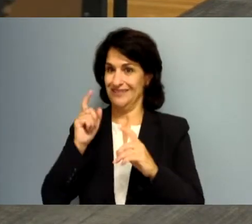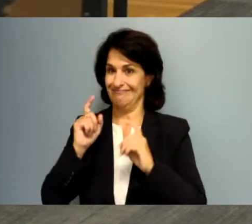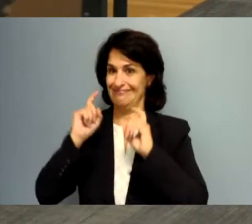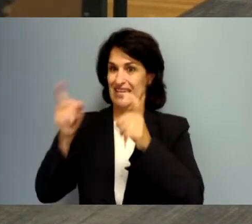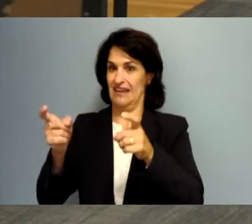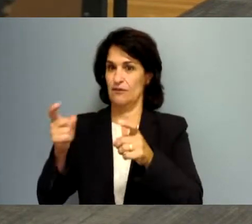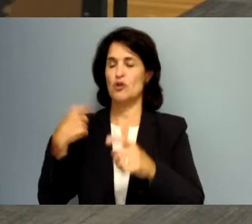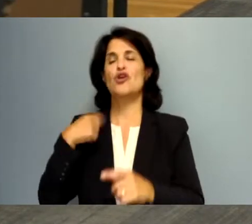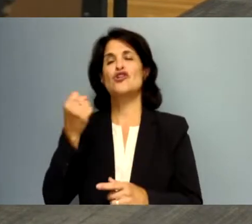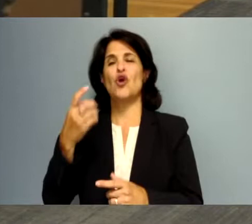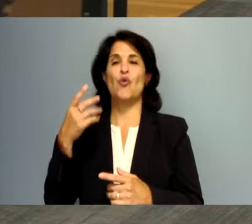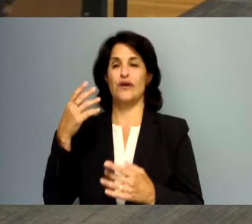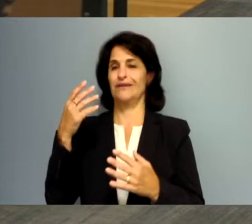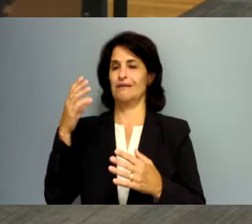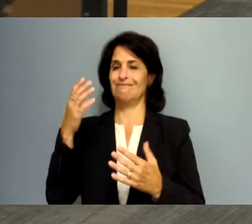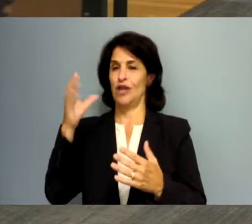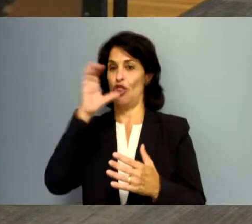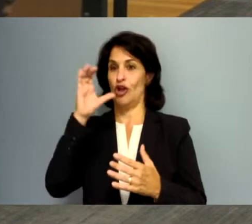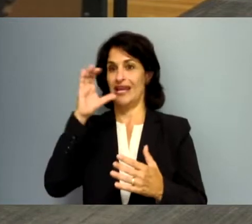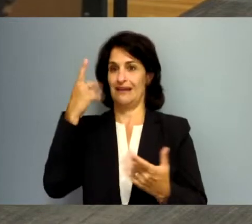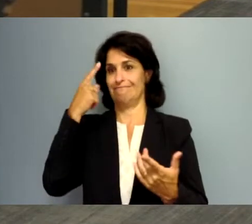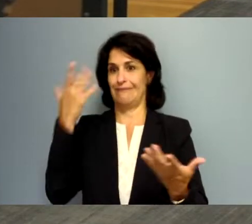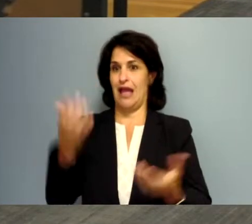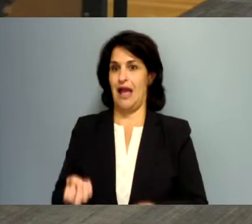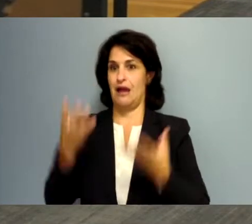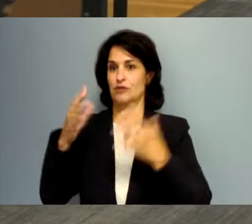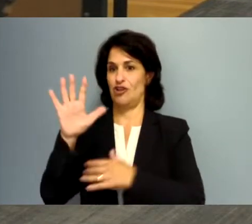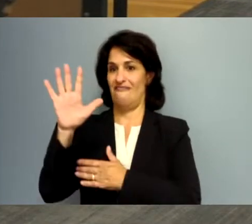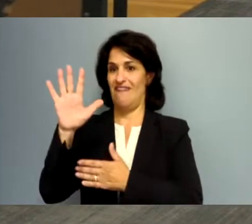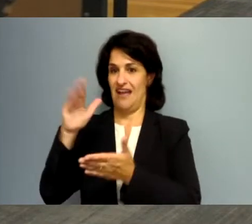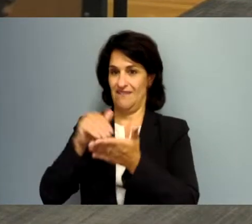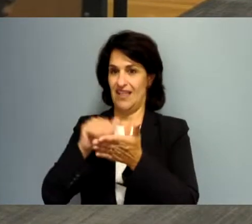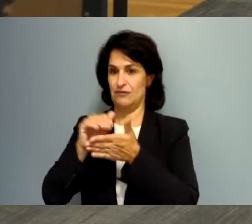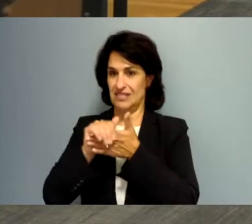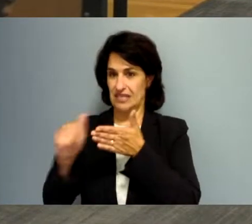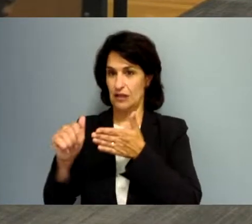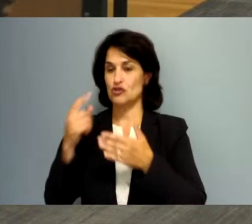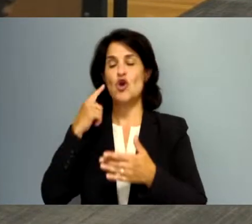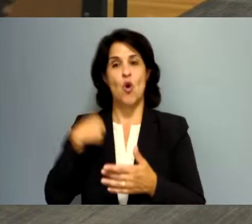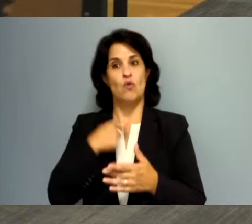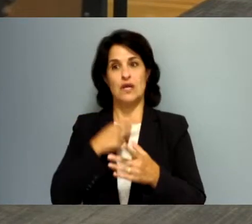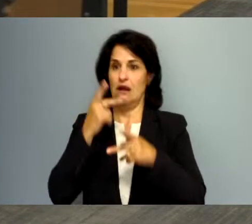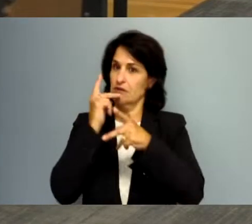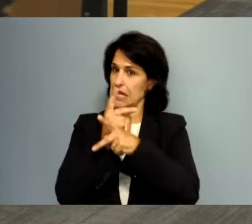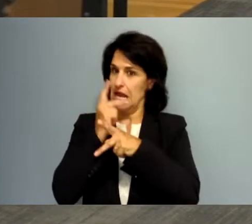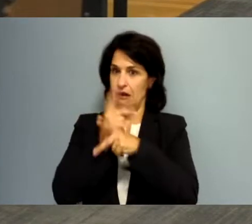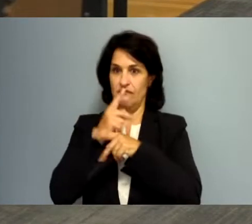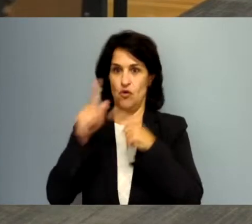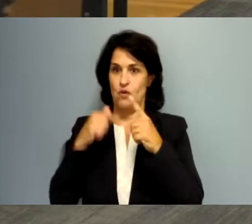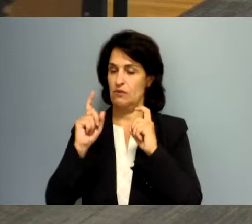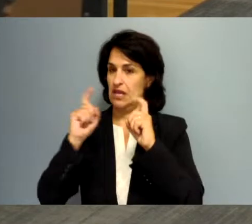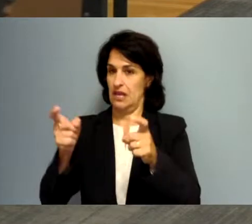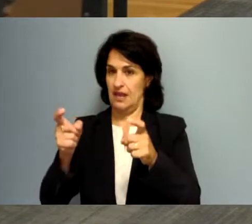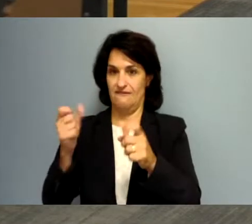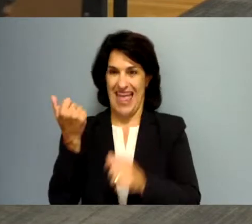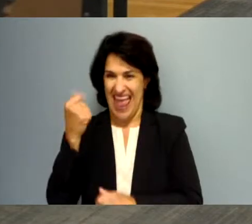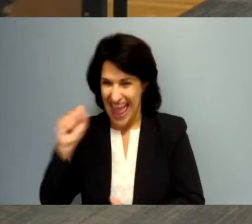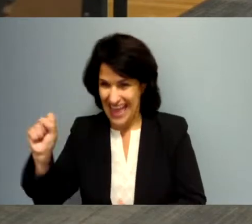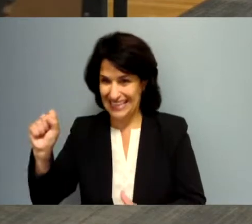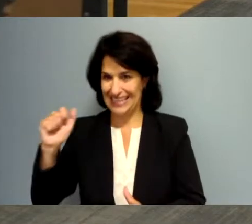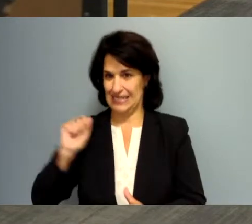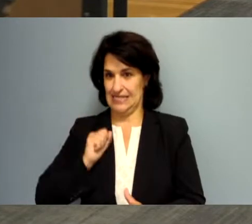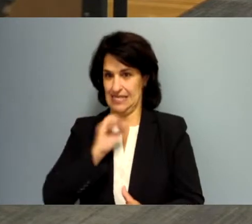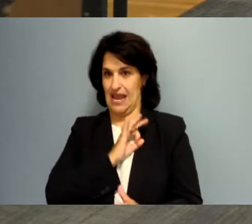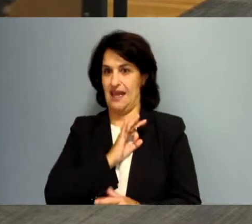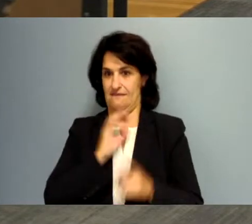But we are very careful with increases when we give them to any staff member, because we have to ensure that we have them in our